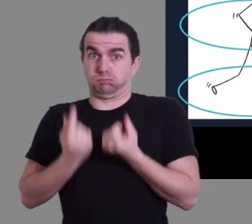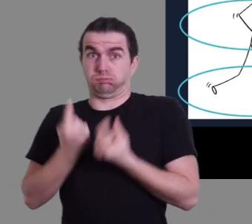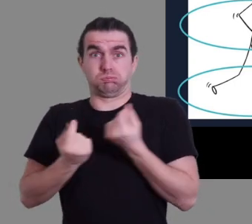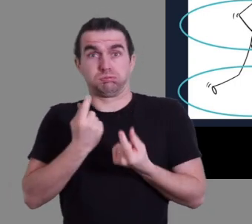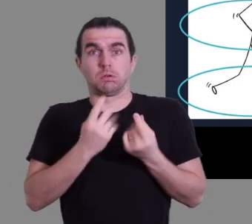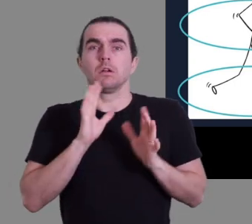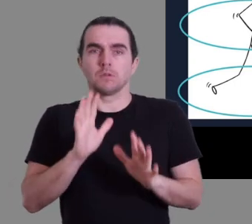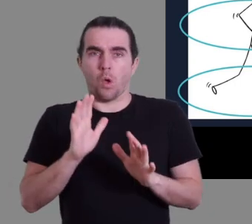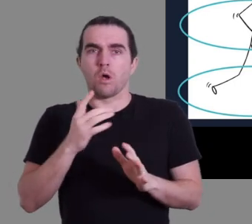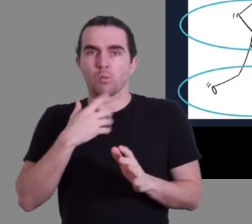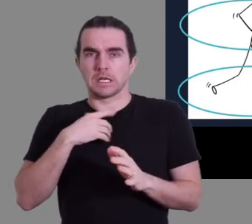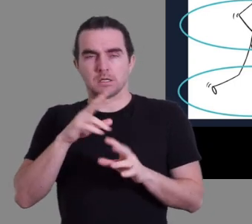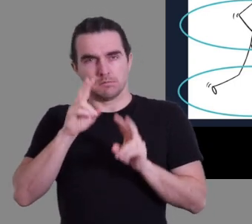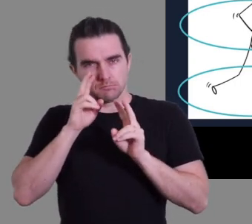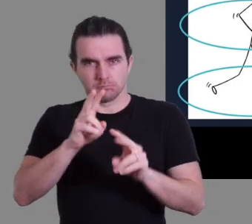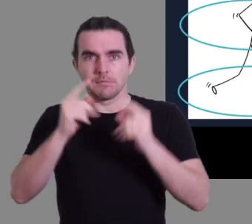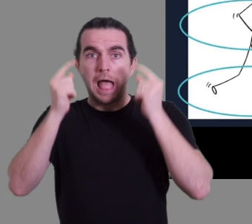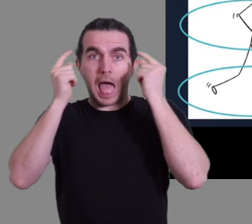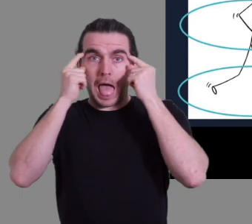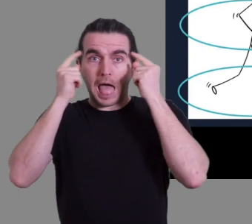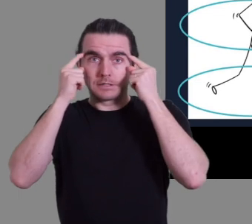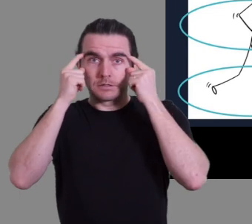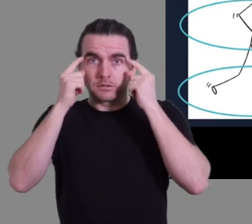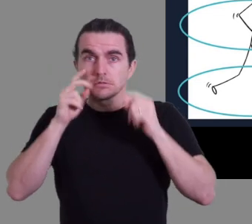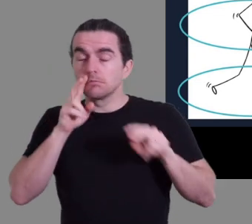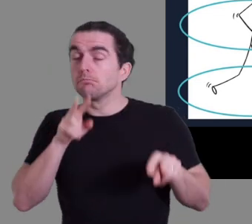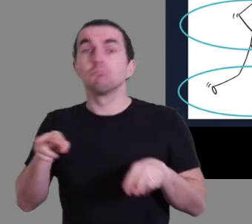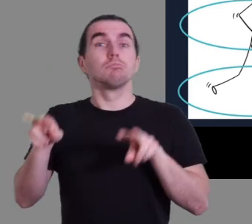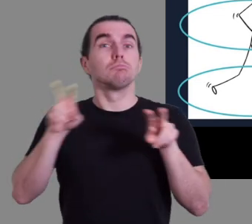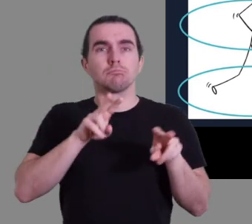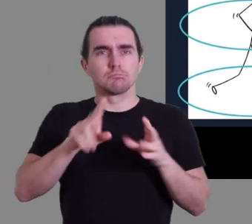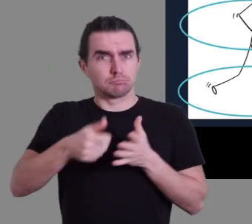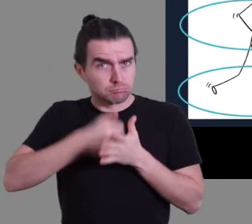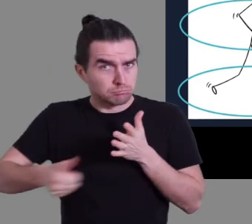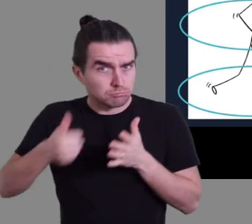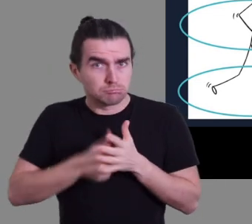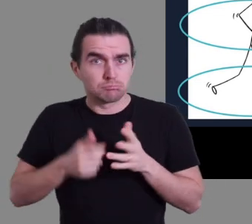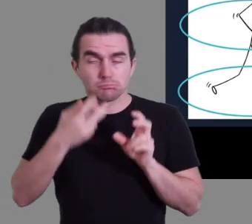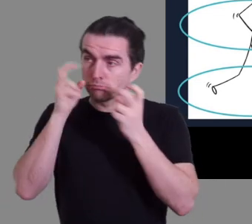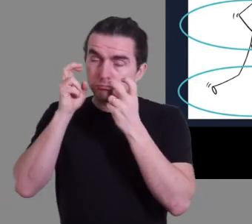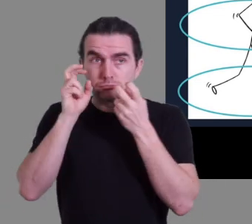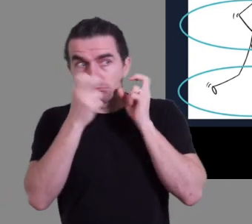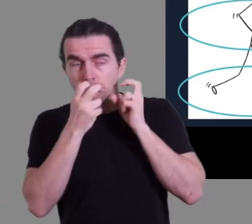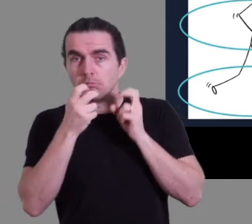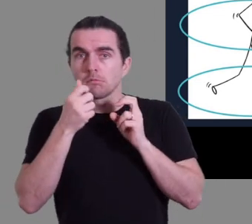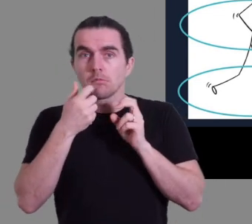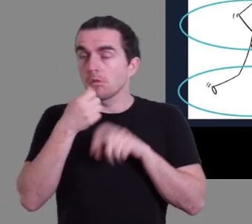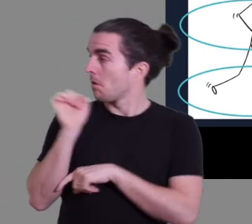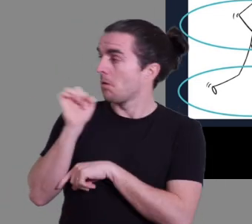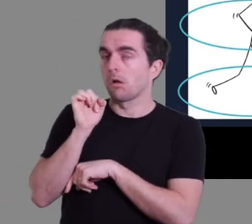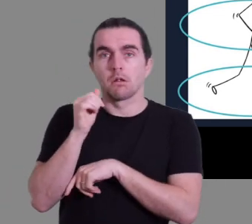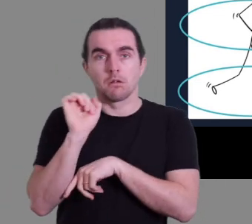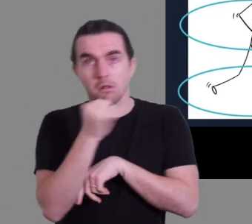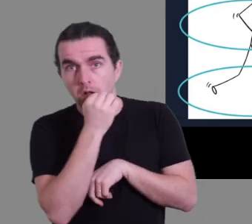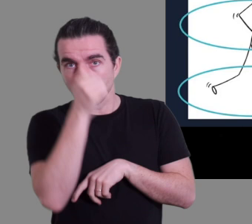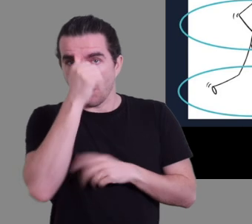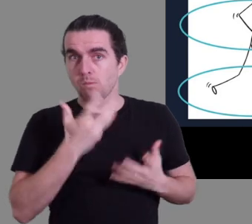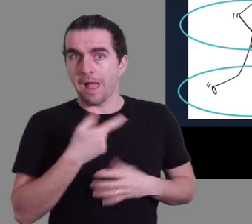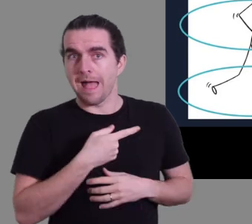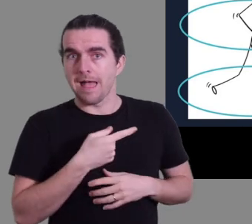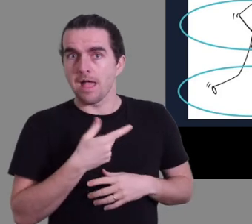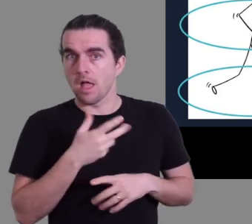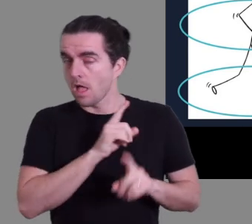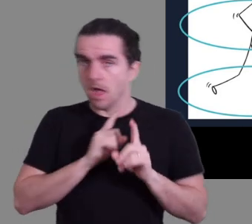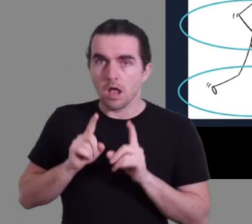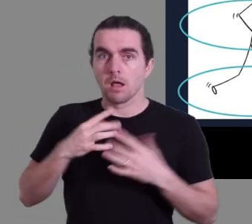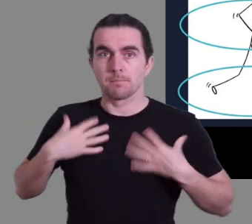So we would look at the head first, observe the range, frequency, and timing of scanning skills. Because basically, where the head looks, that's